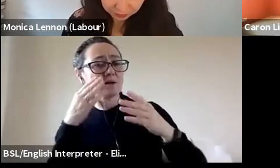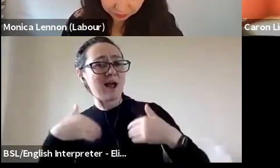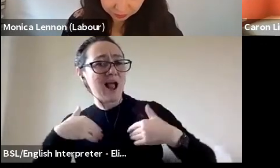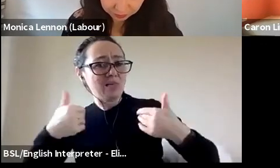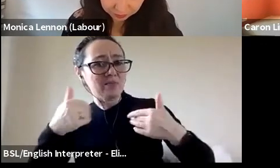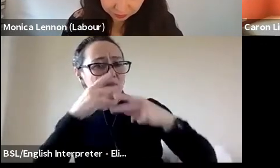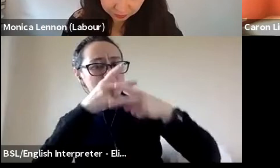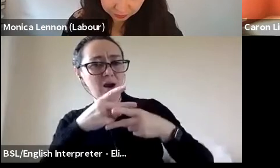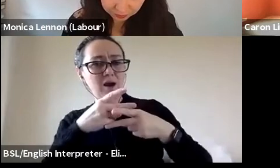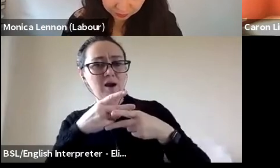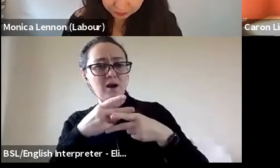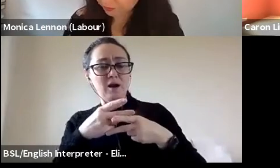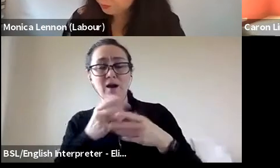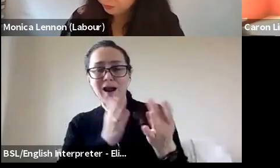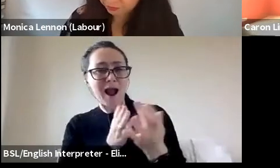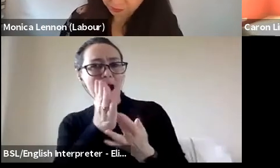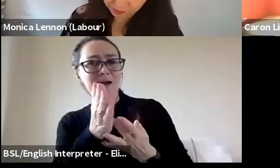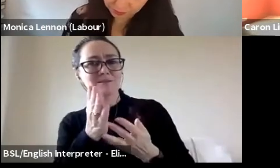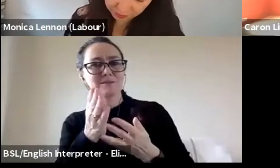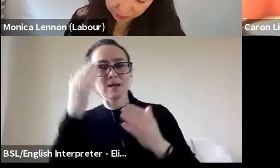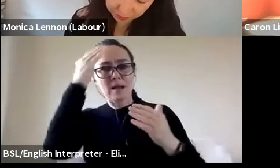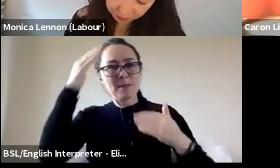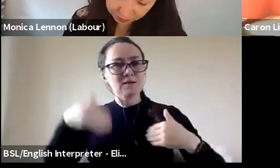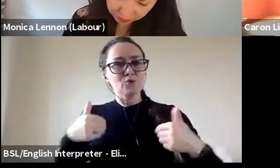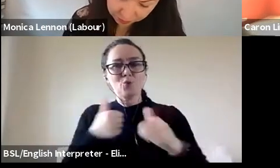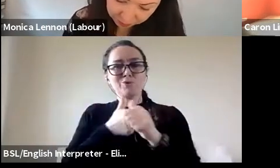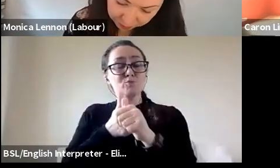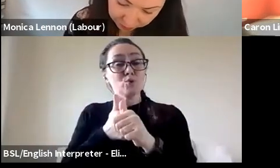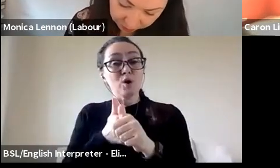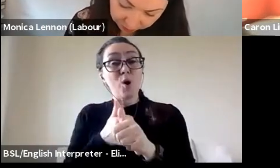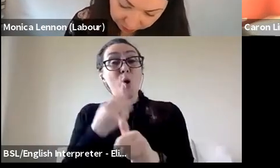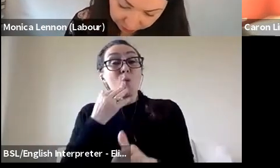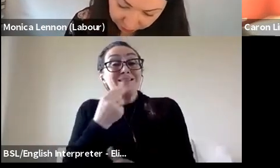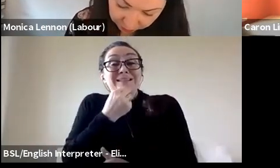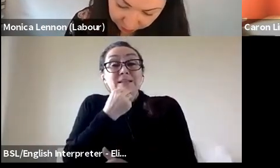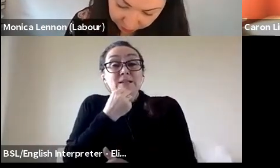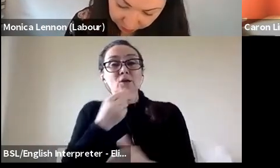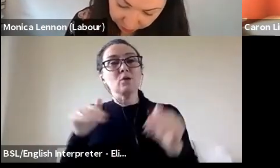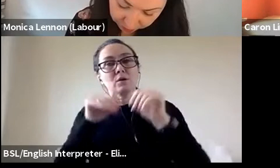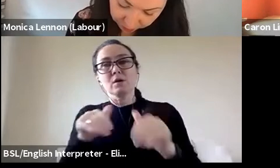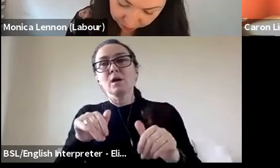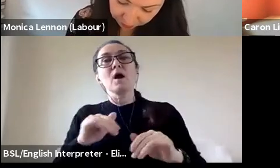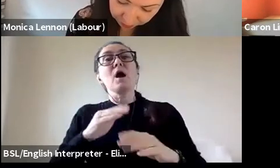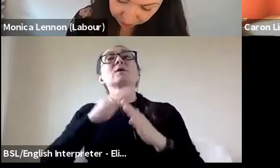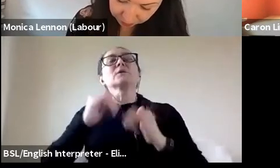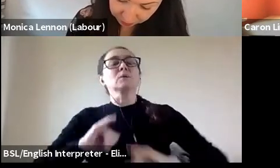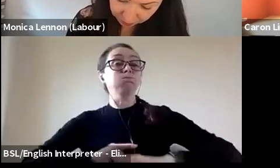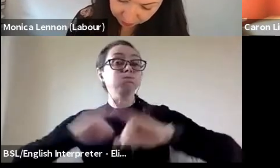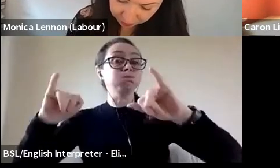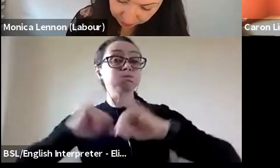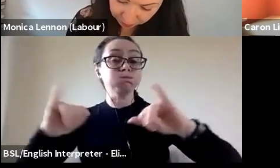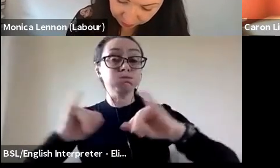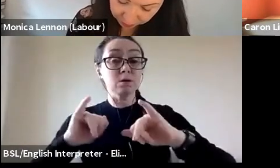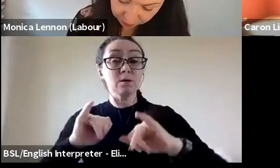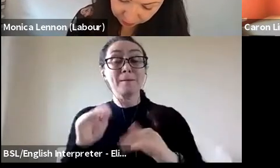access to mental health support when they need it before they get to a point of crisis. Because when they reach that point of